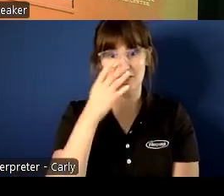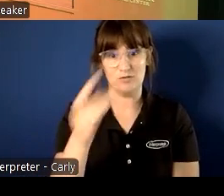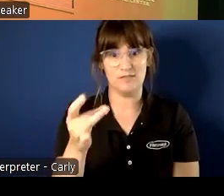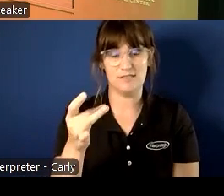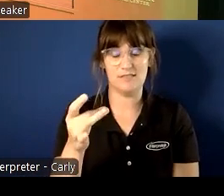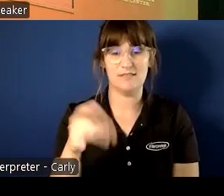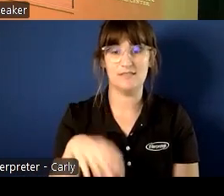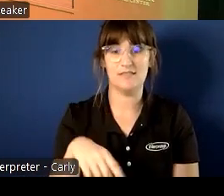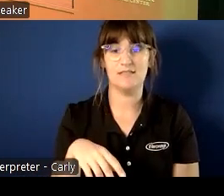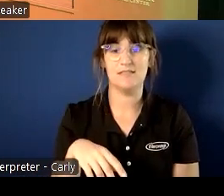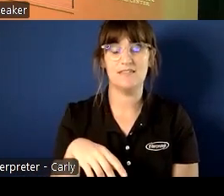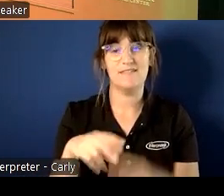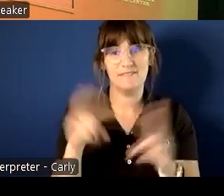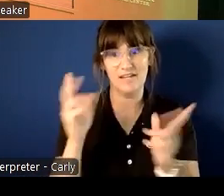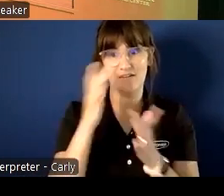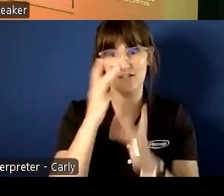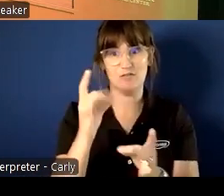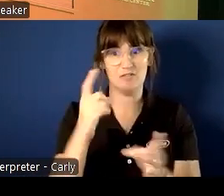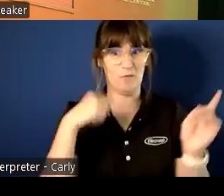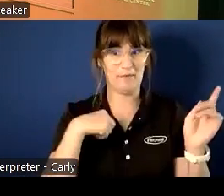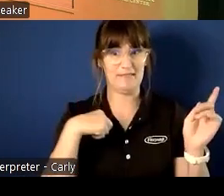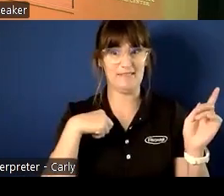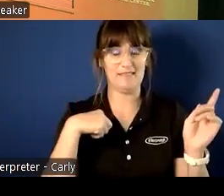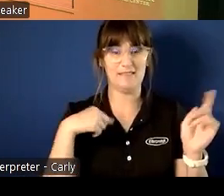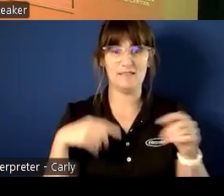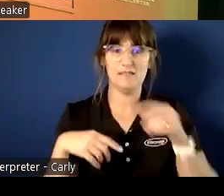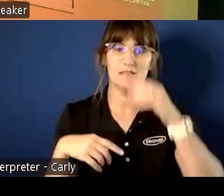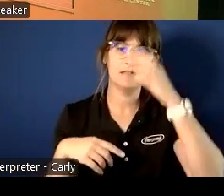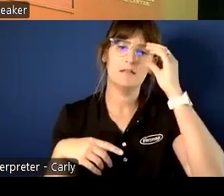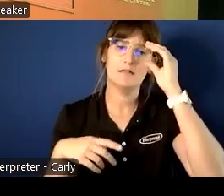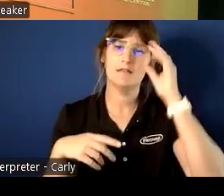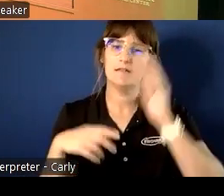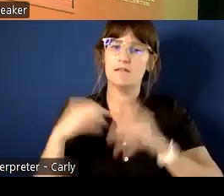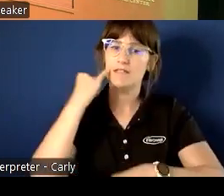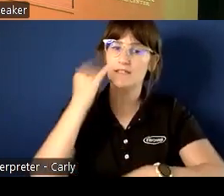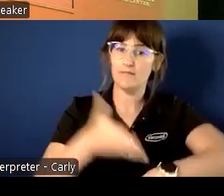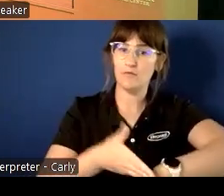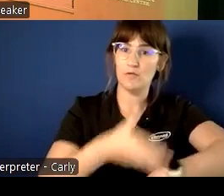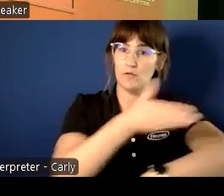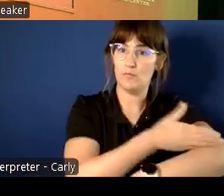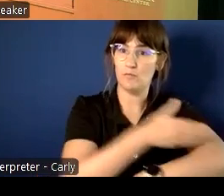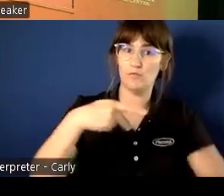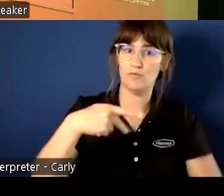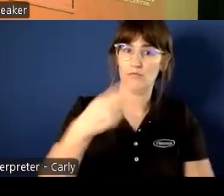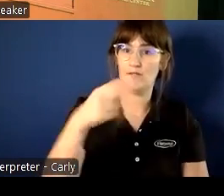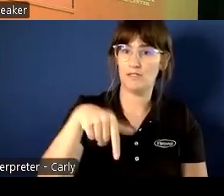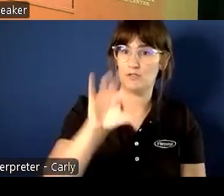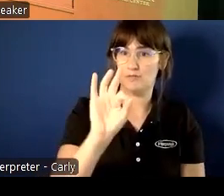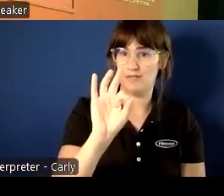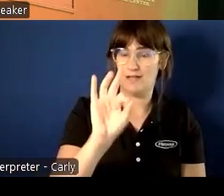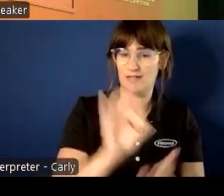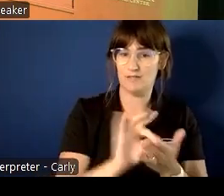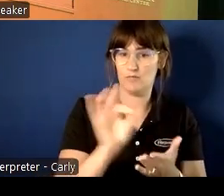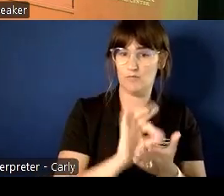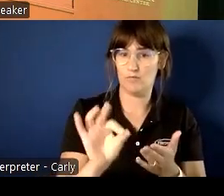it's a very interesting finding personally to me, is that when you improve patient PHQ-9 score or depression severity in